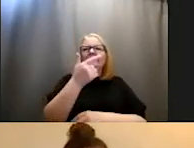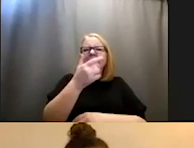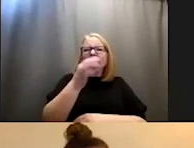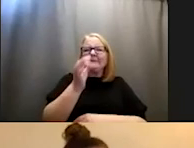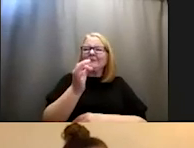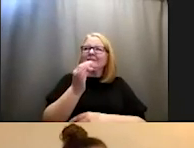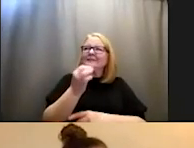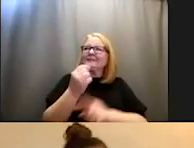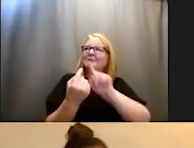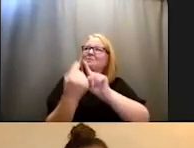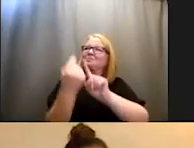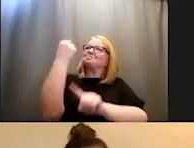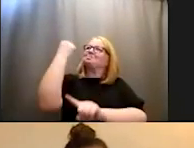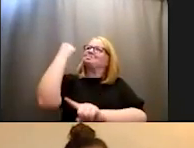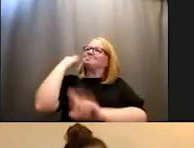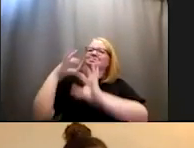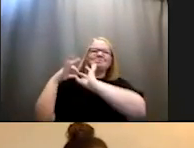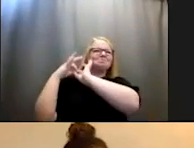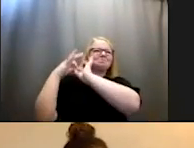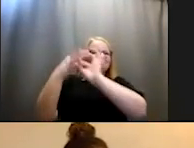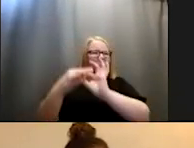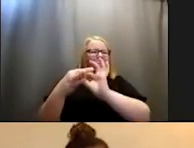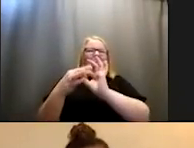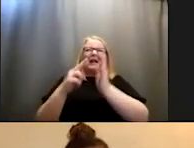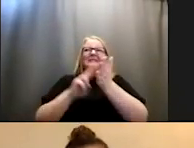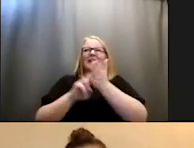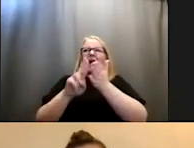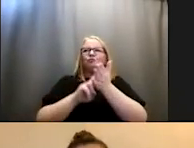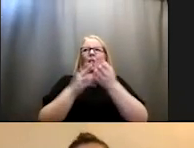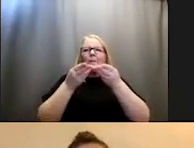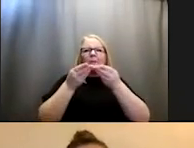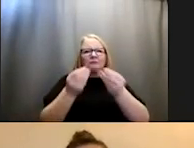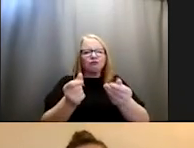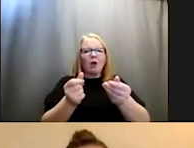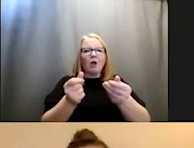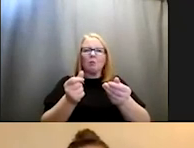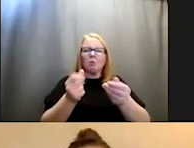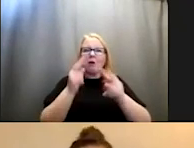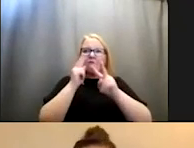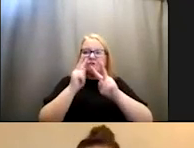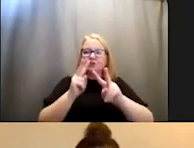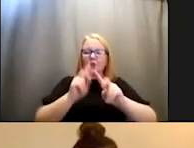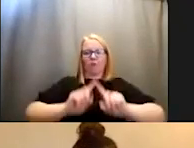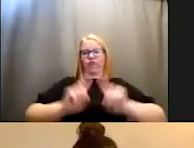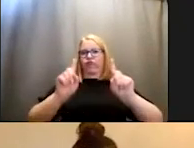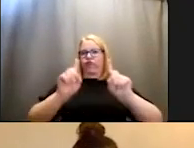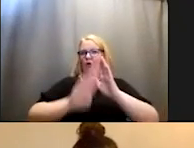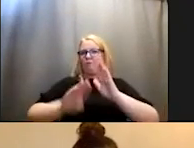nostalgia, or promoting natural materials, and visually very different from the 1960s